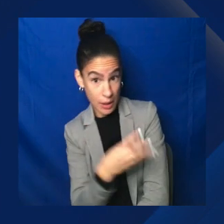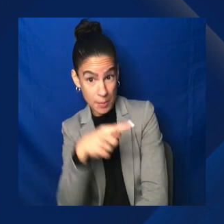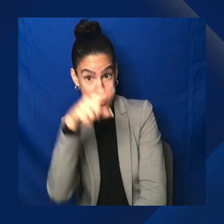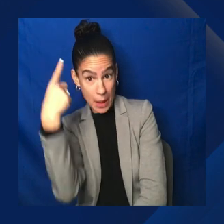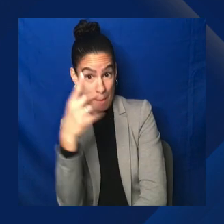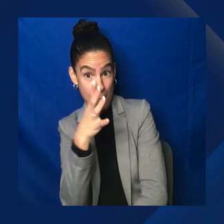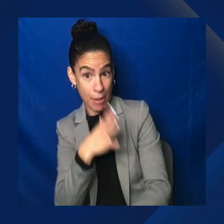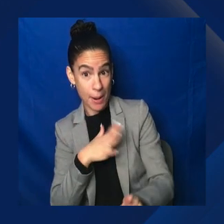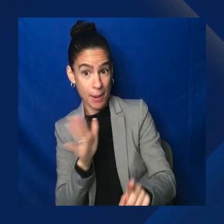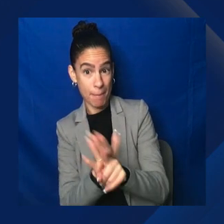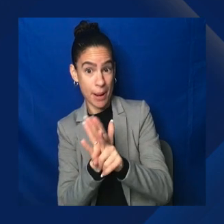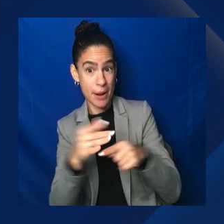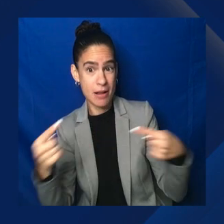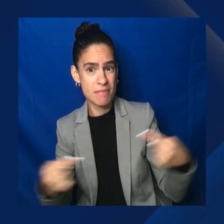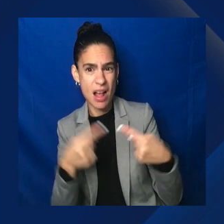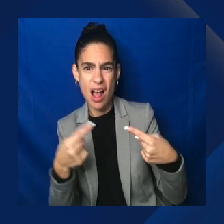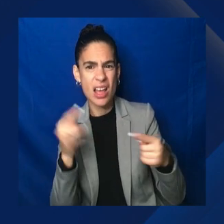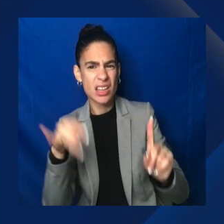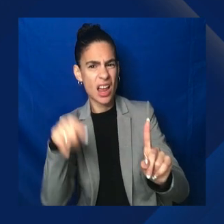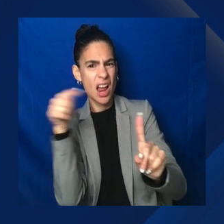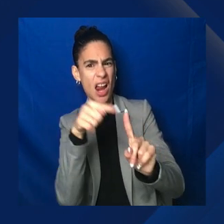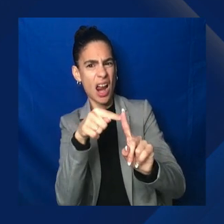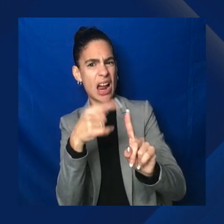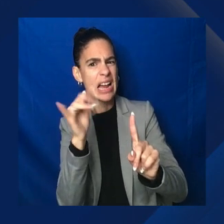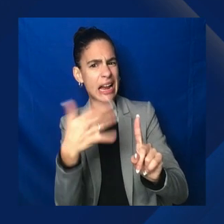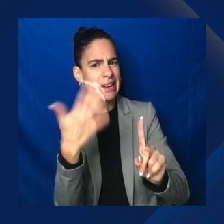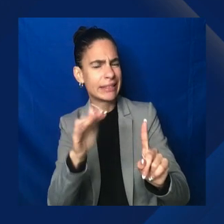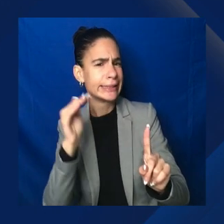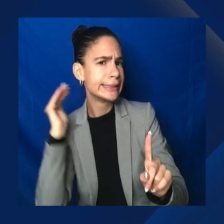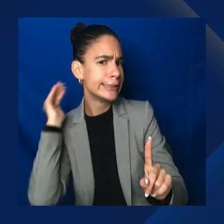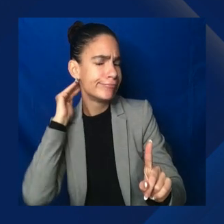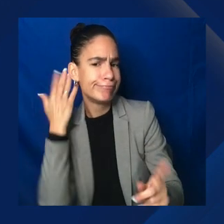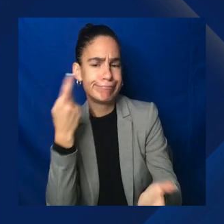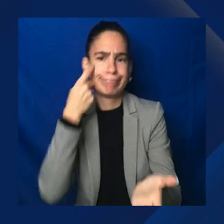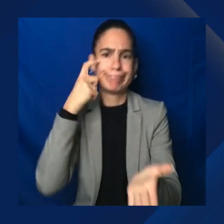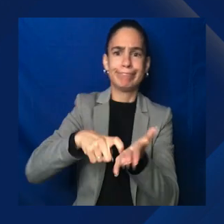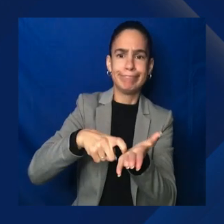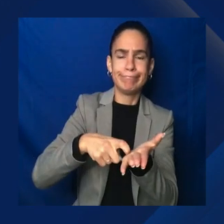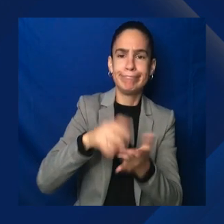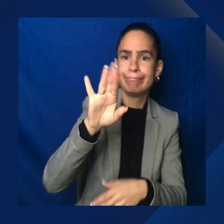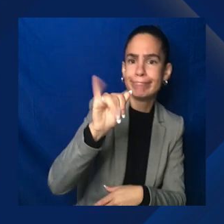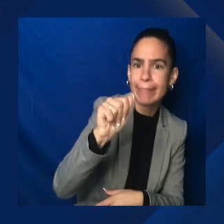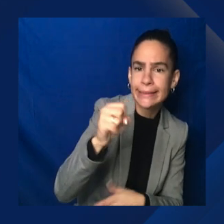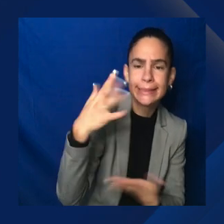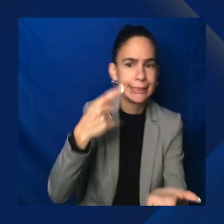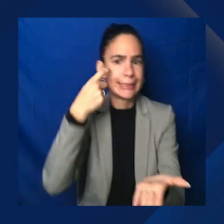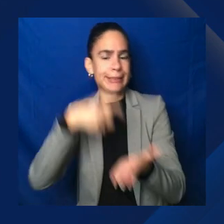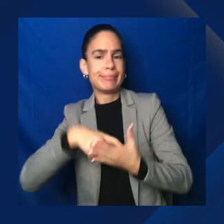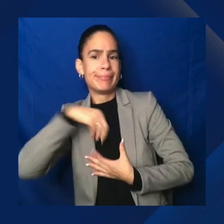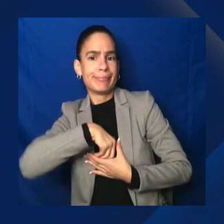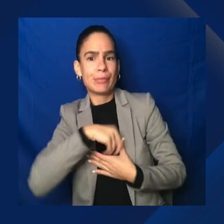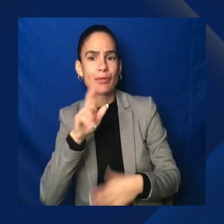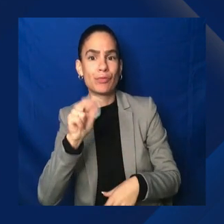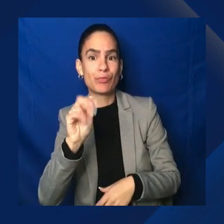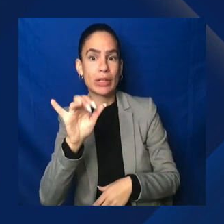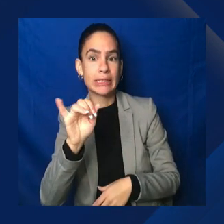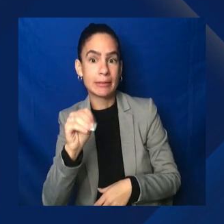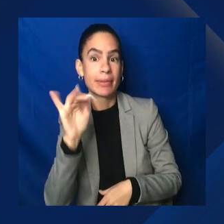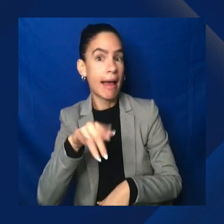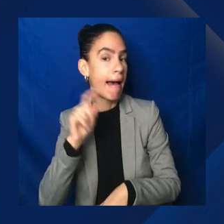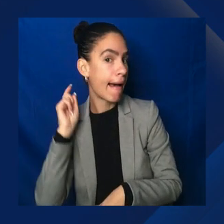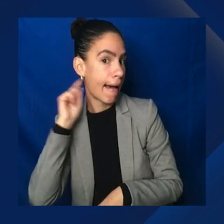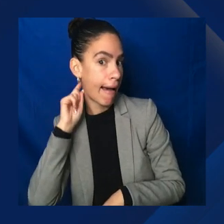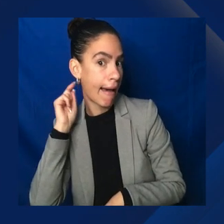implicit bias and racism, and higher amounts of implicit bias result in lower quality of care.